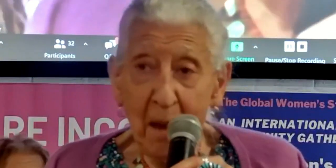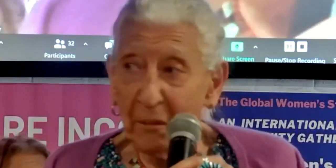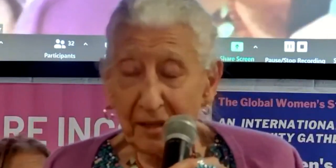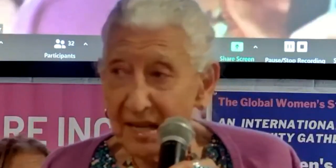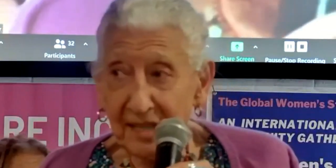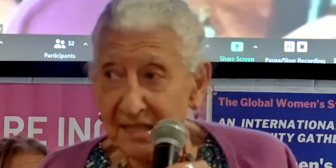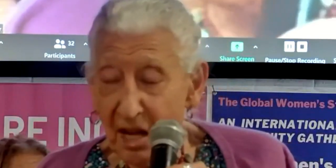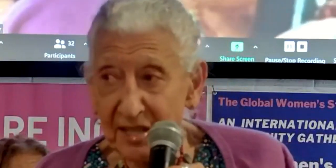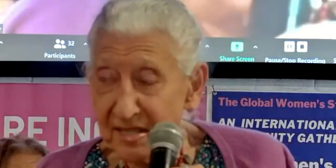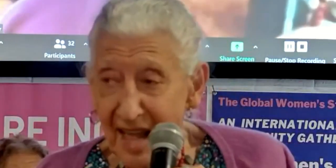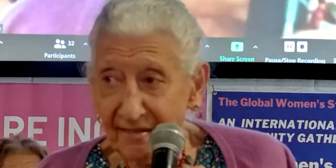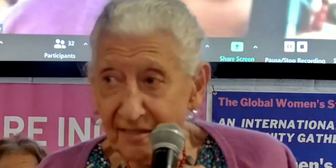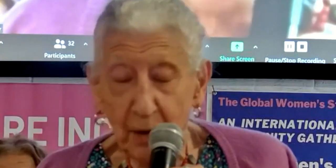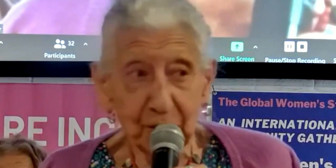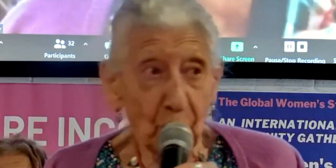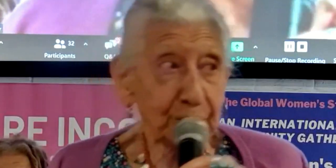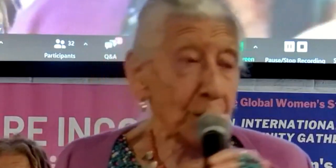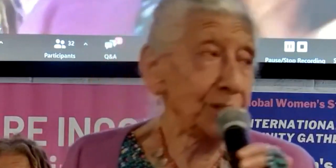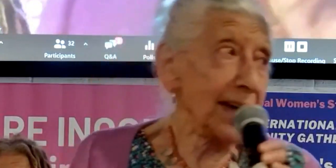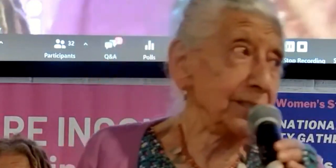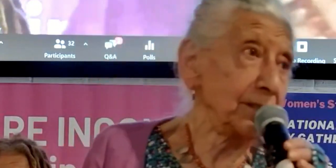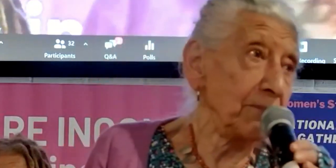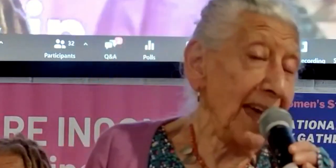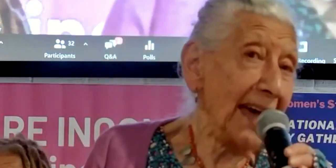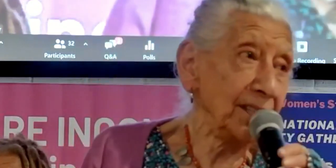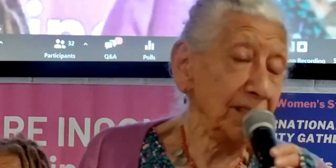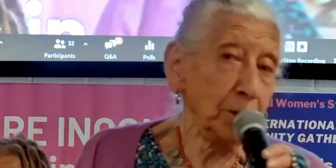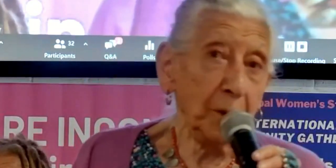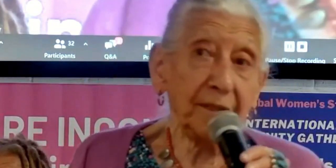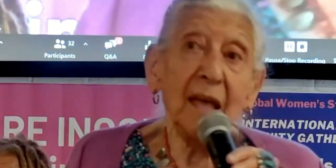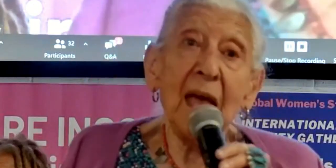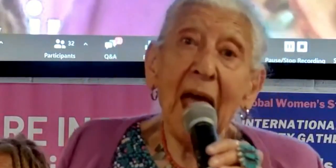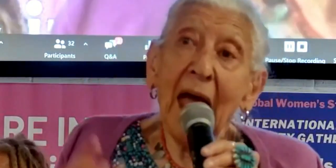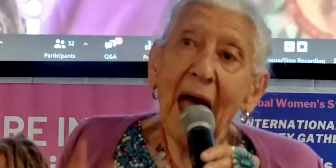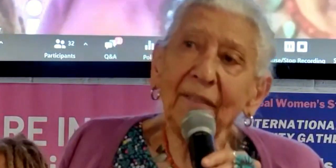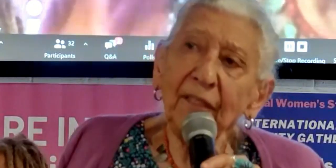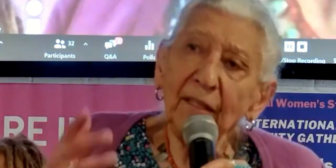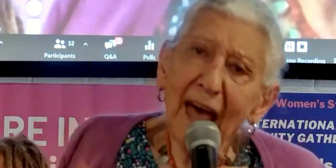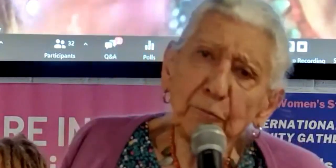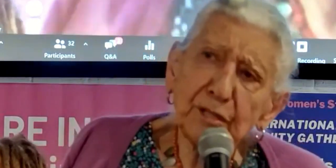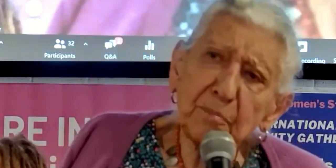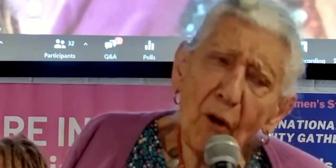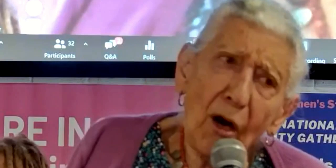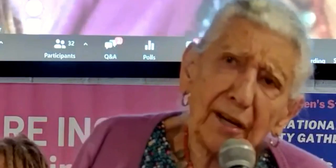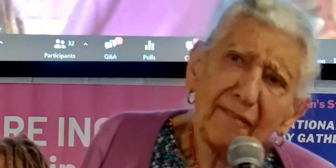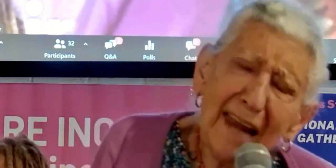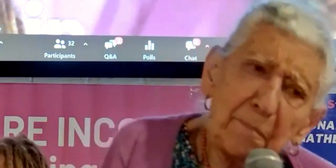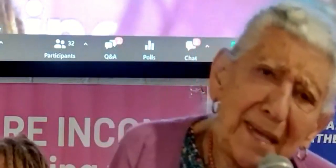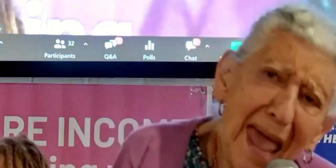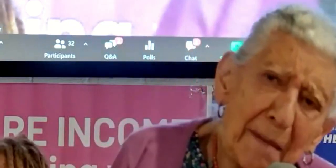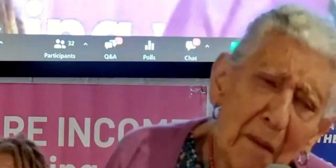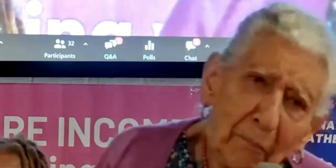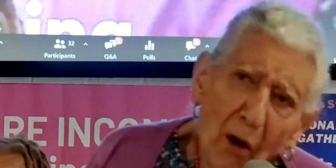racism, but they didn't understand that there was also sexism they had to deal with. And that was part,